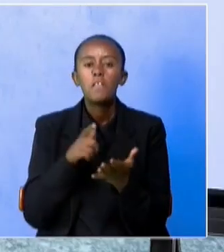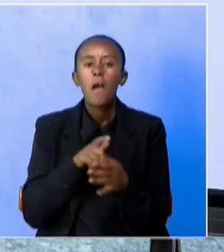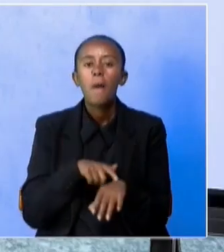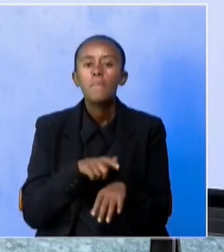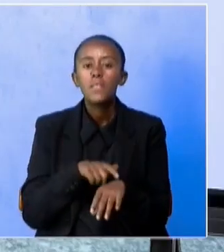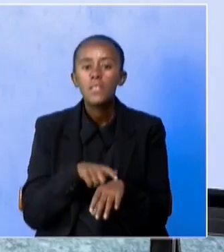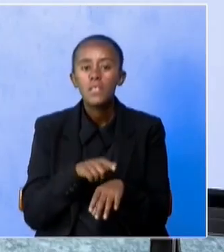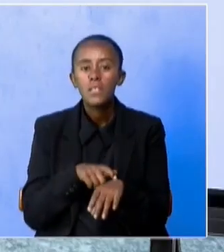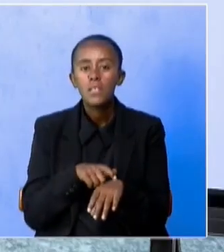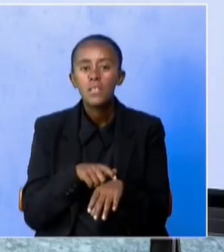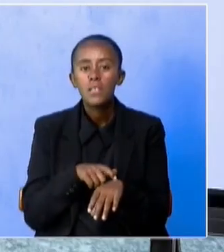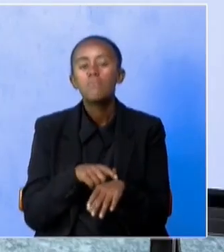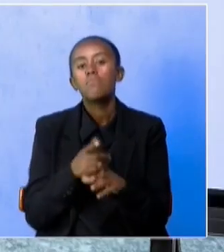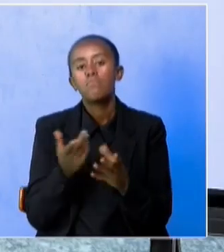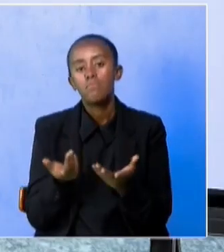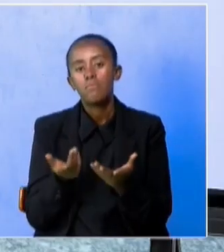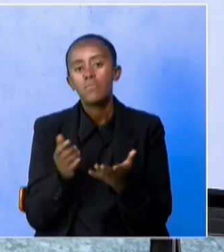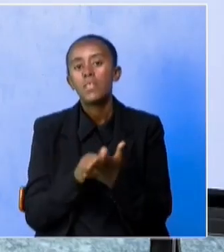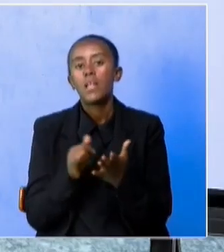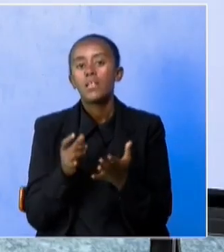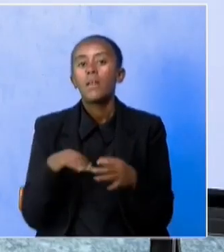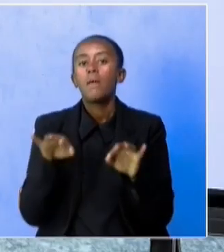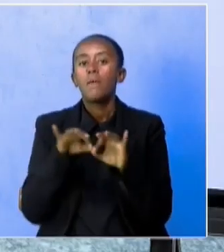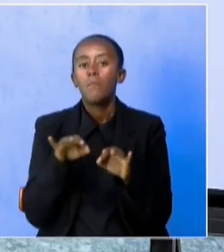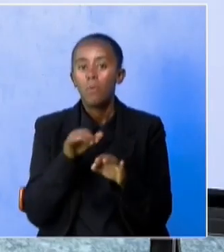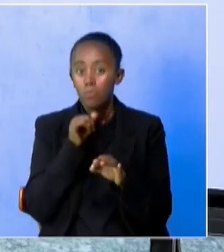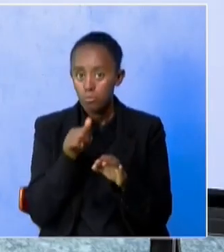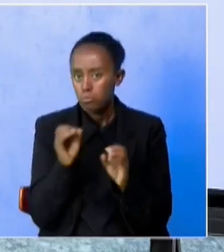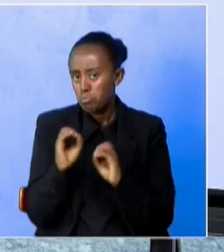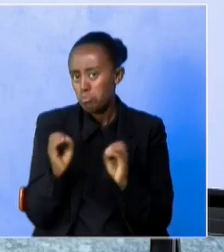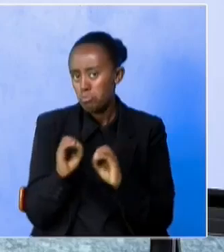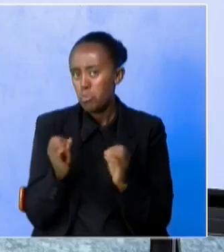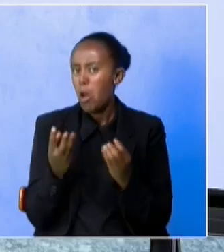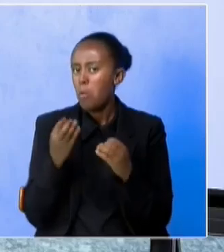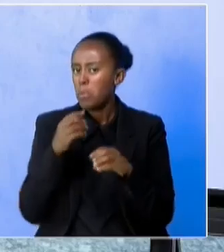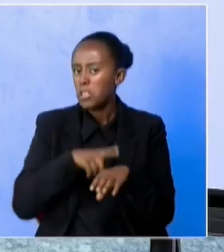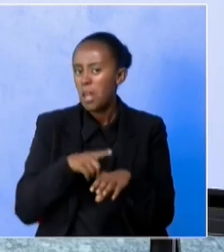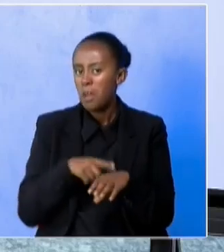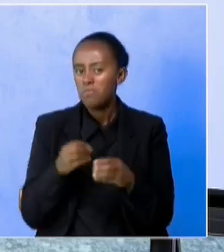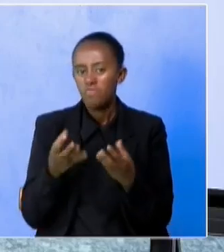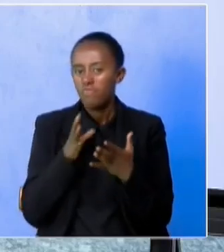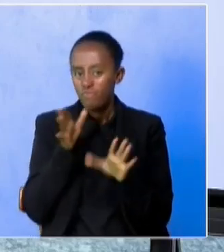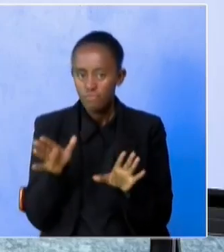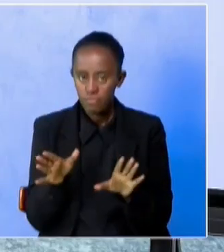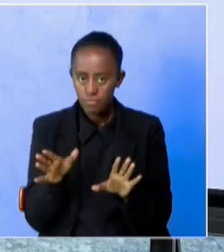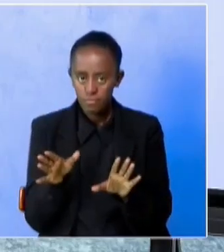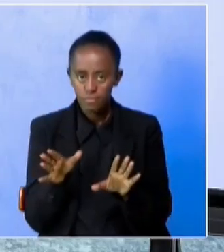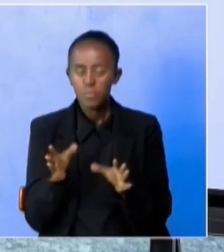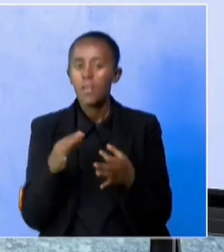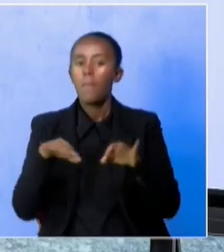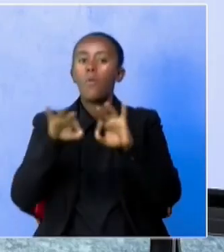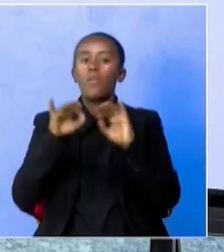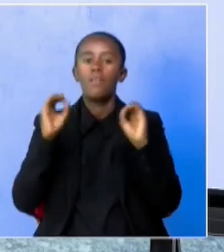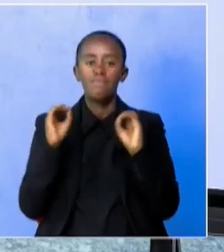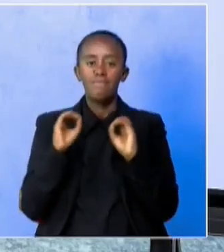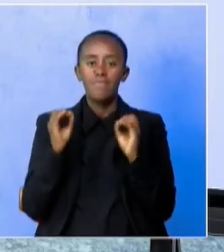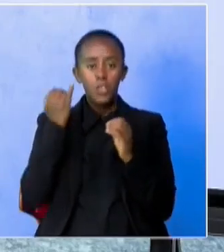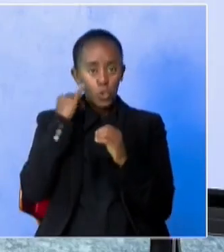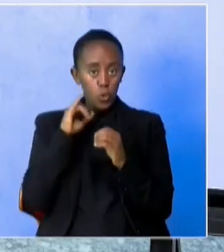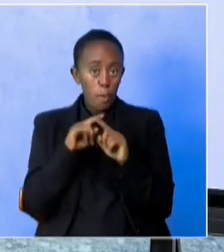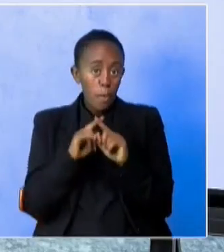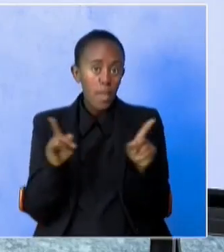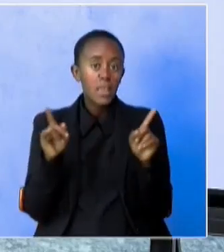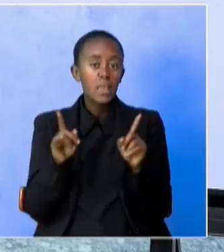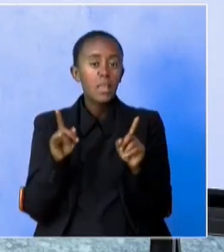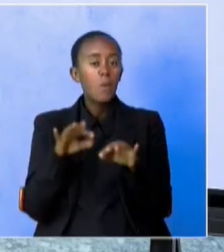thing here. We don't want to know how many times. That is not the important issue. But the importance here that this